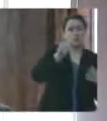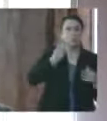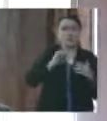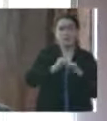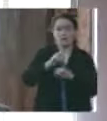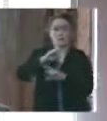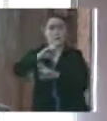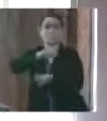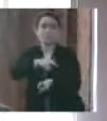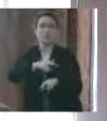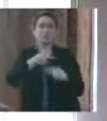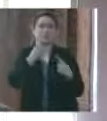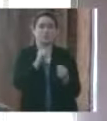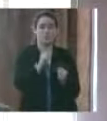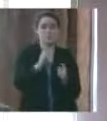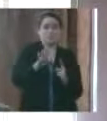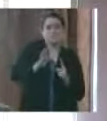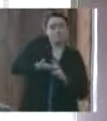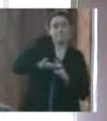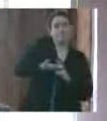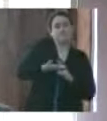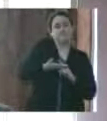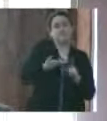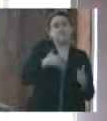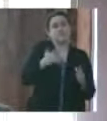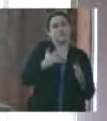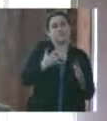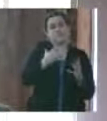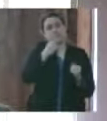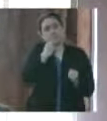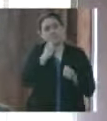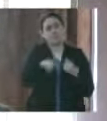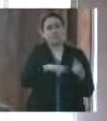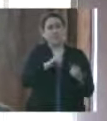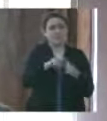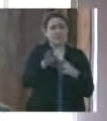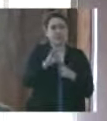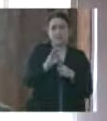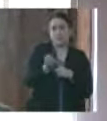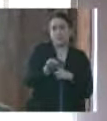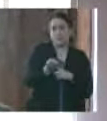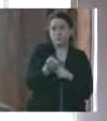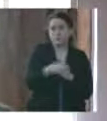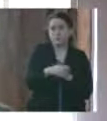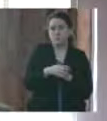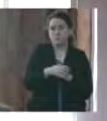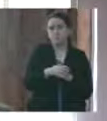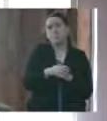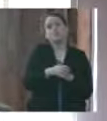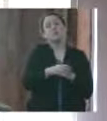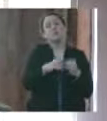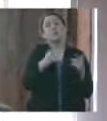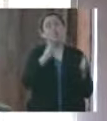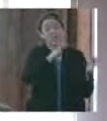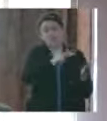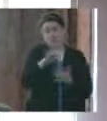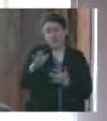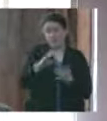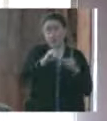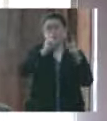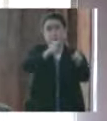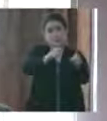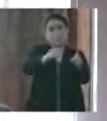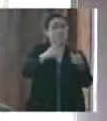and the sentiments of the community to create the end result that you want, which is a society that lives in harmony with